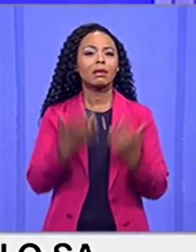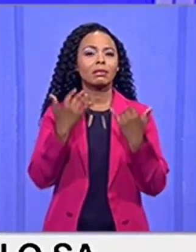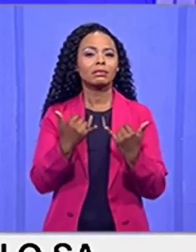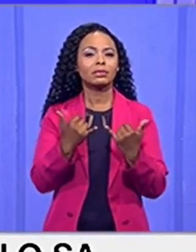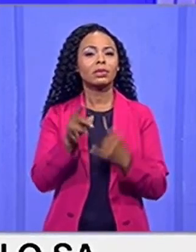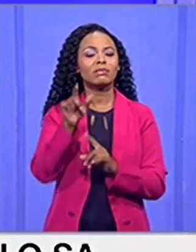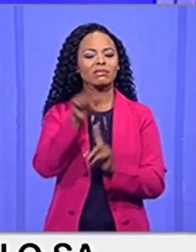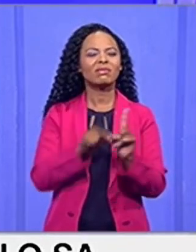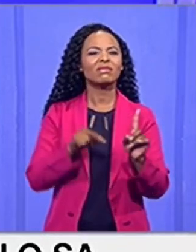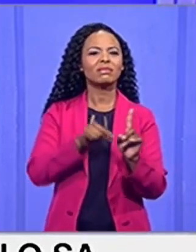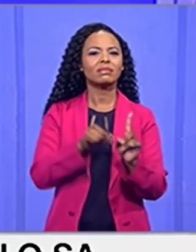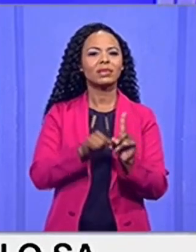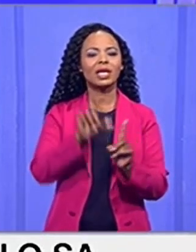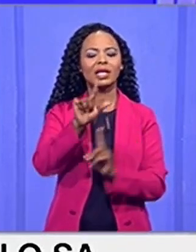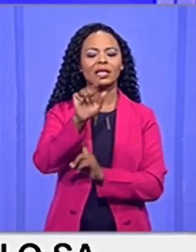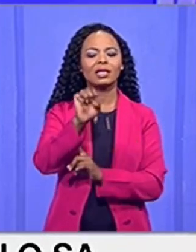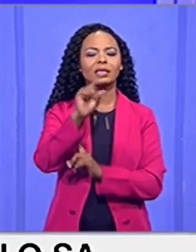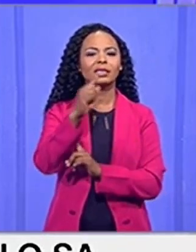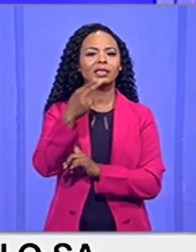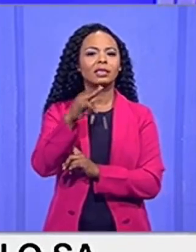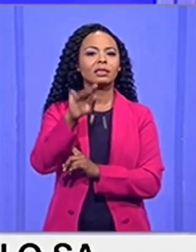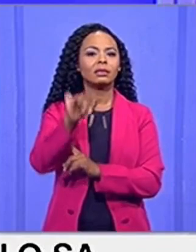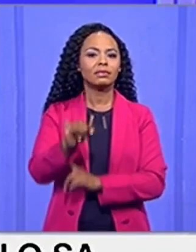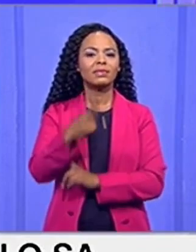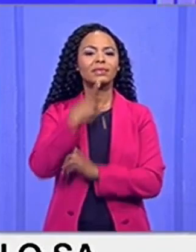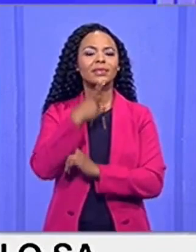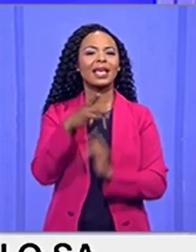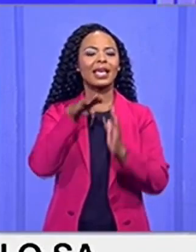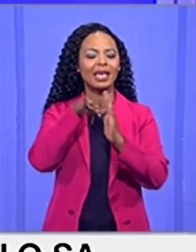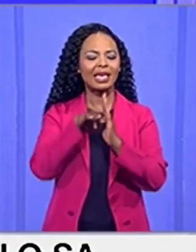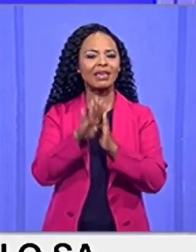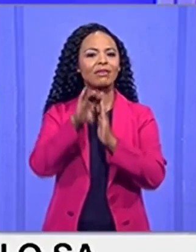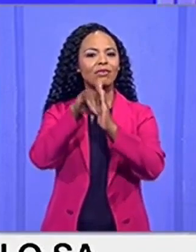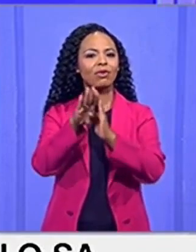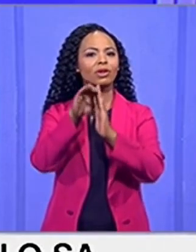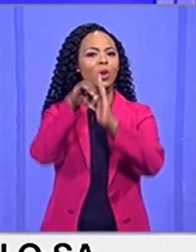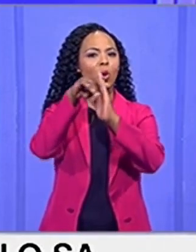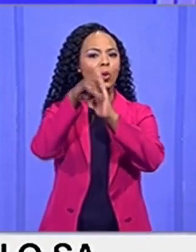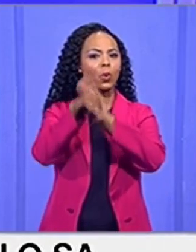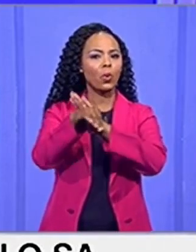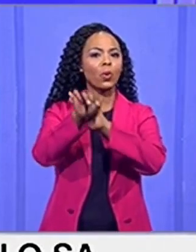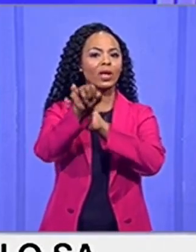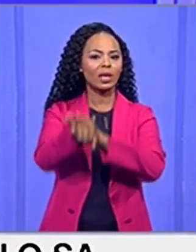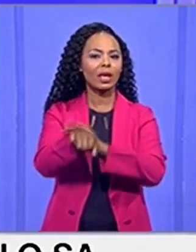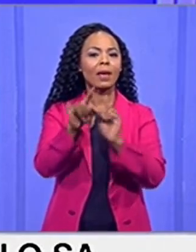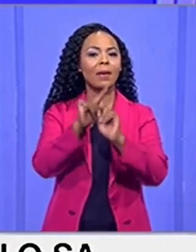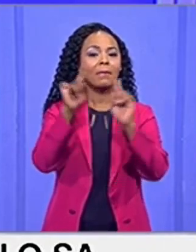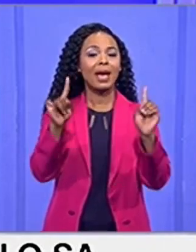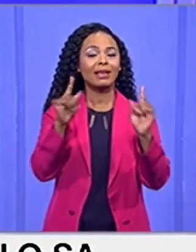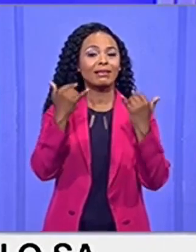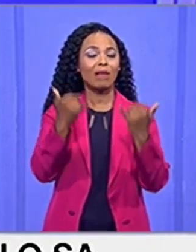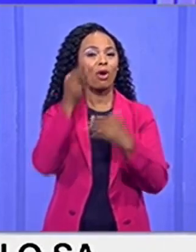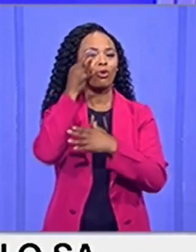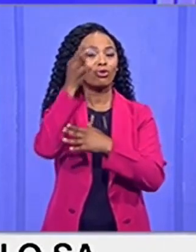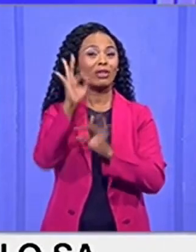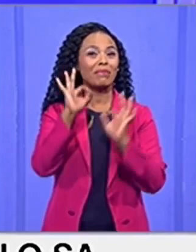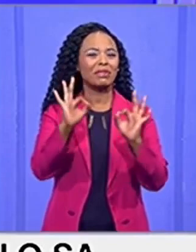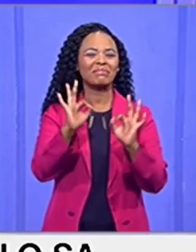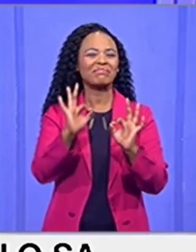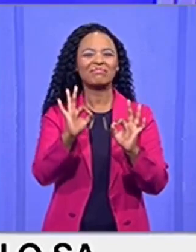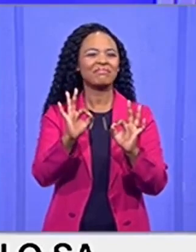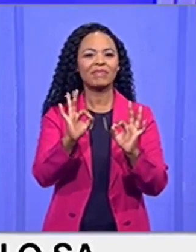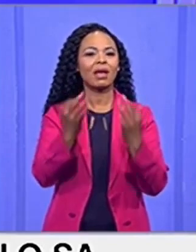setsa kganyago a re le fa inflation e le kwa tlase bokamoso ga se jo bo kgatlhisang. Tshwetso e